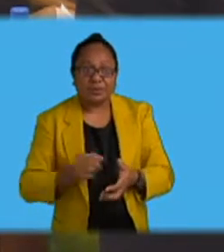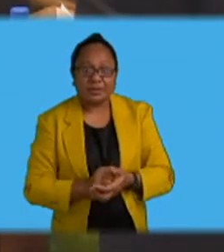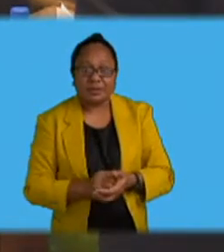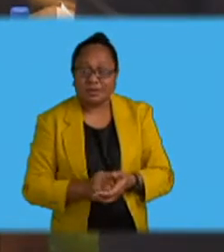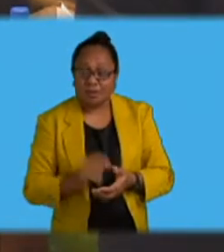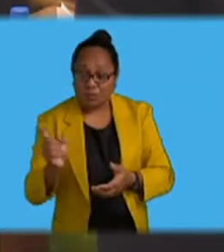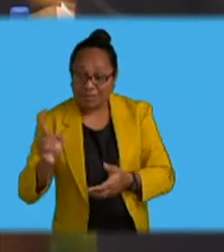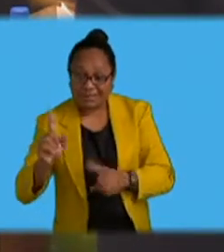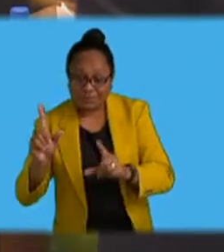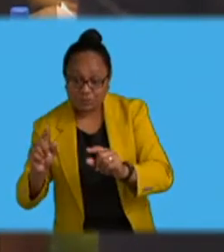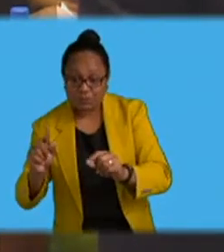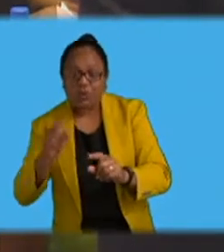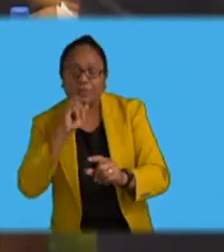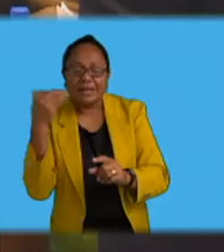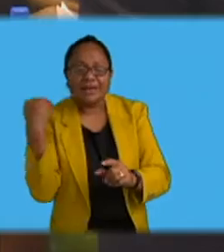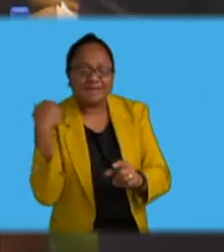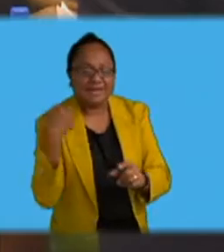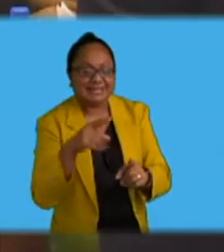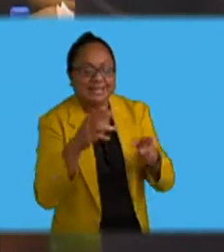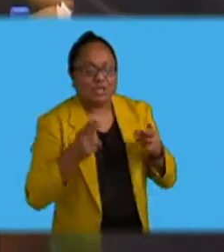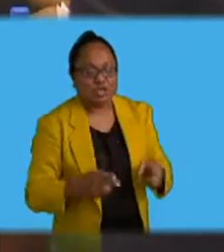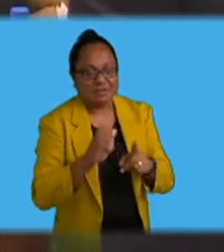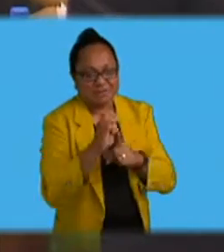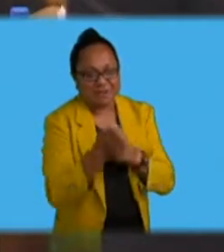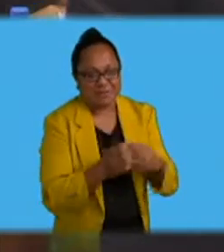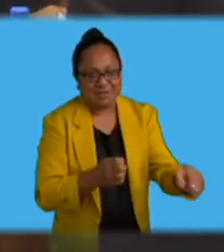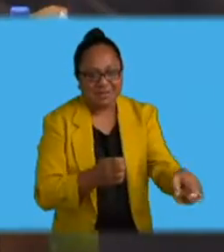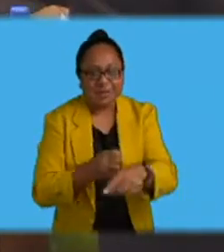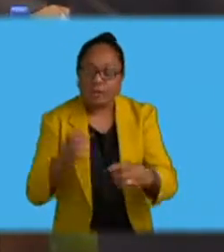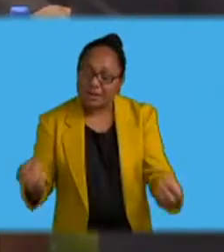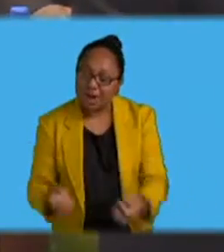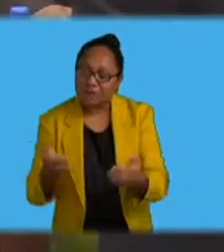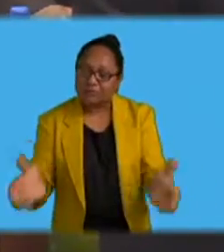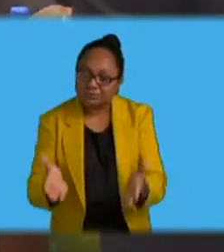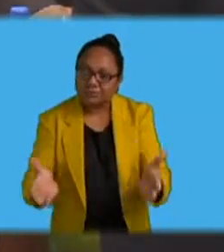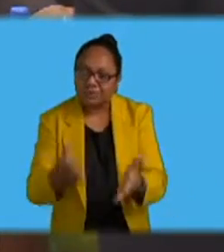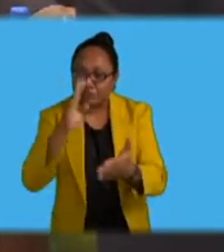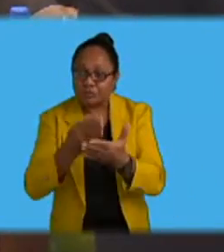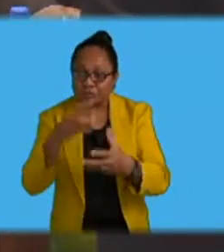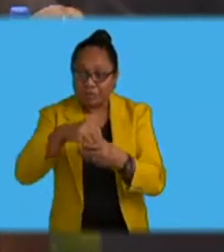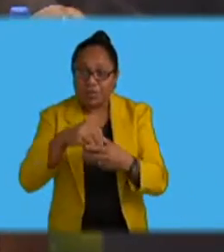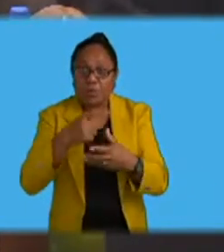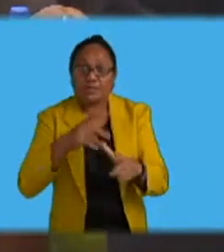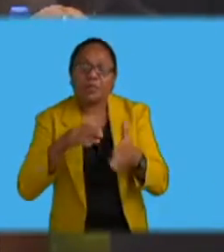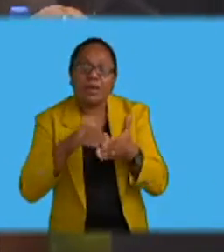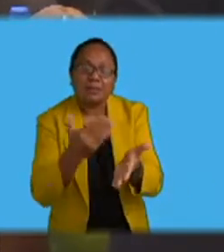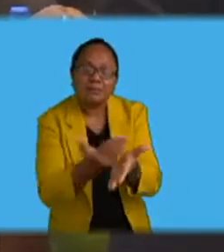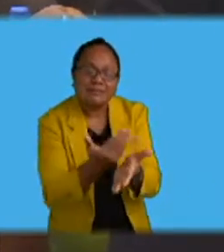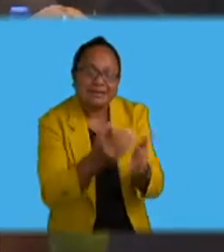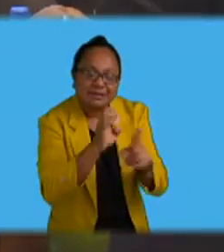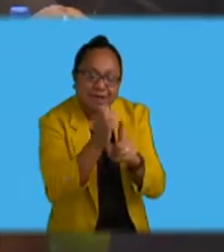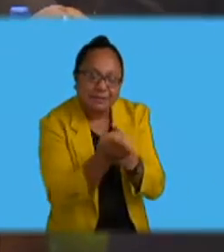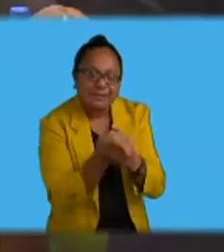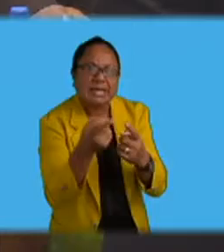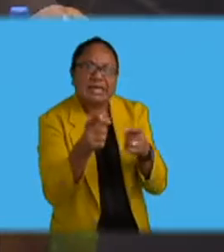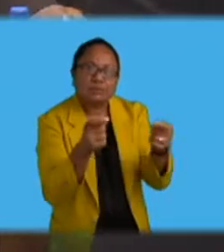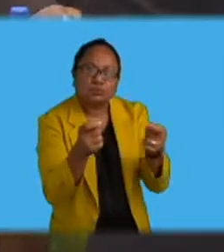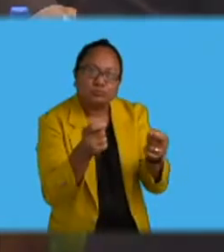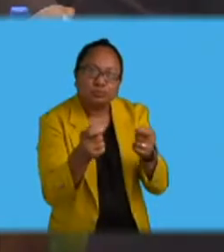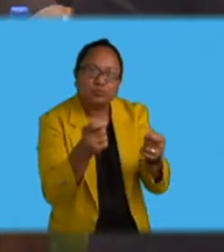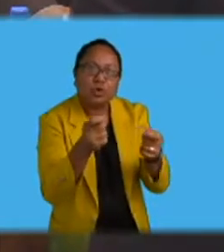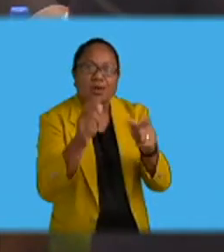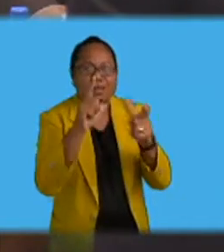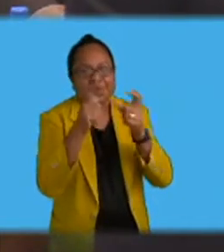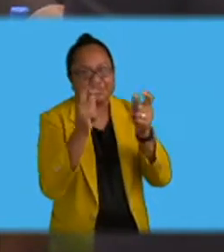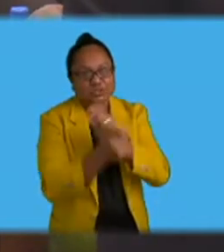total. It encourages students to actively participate in efforts to conserve the environment and help mitigate climate change. It